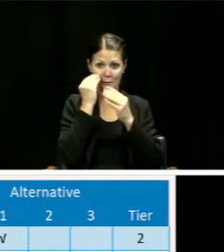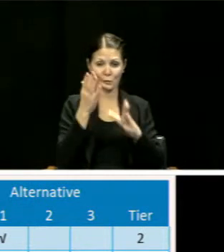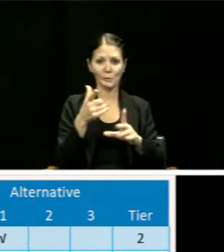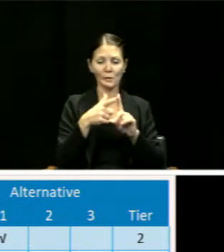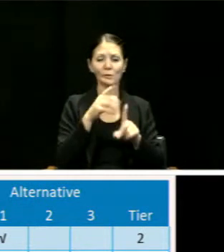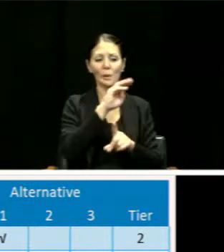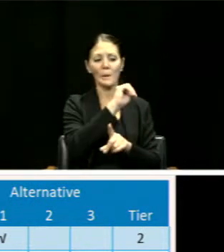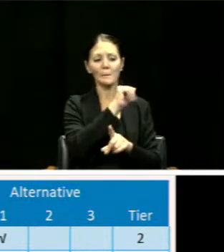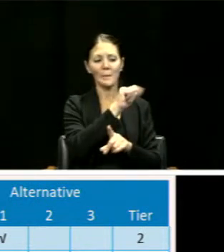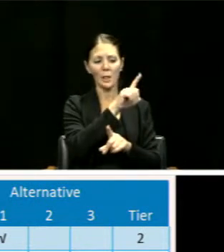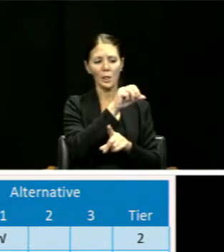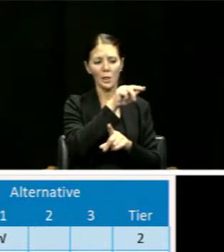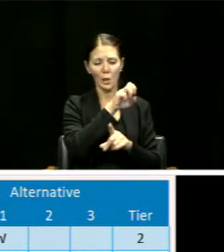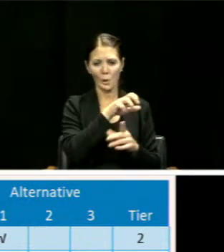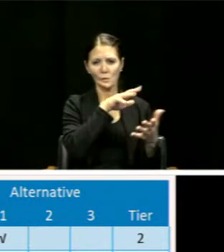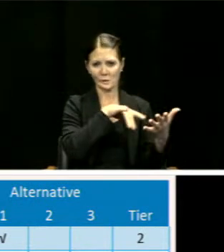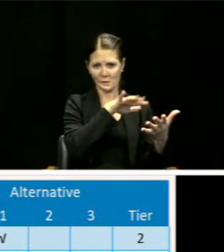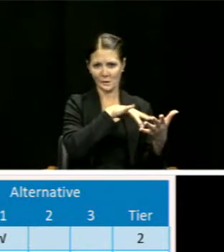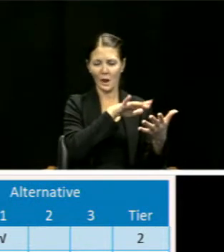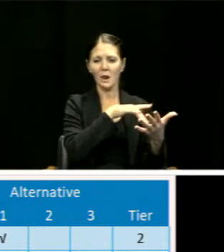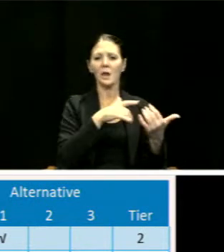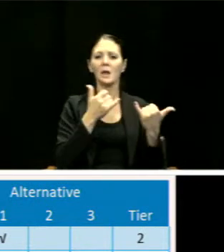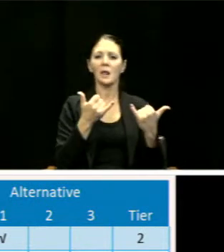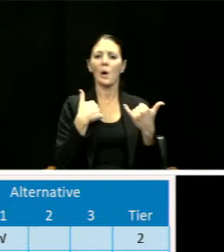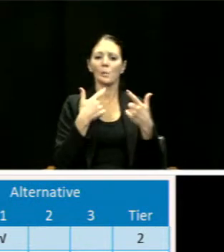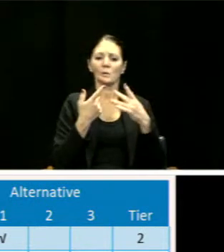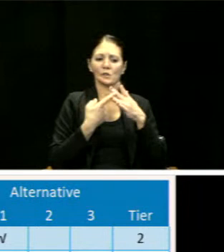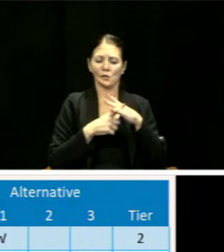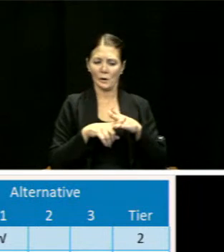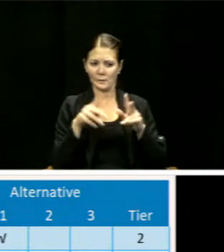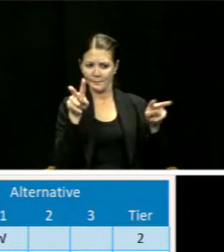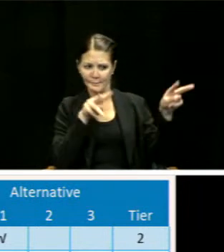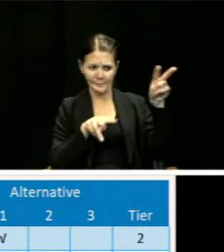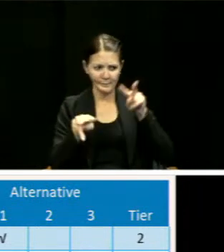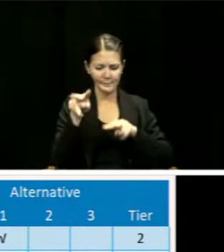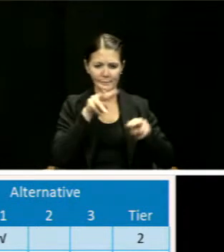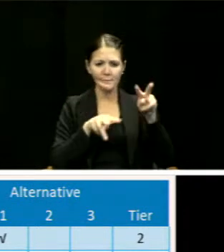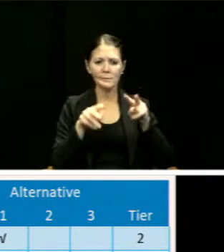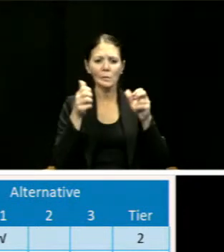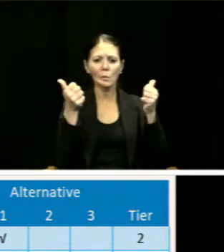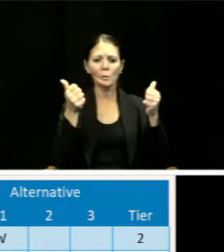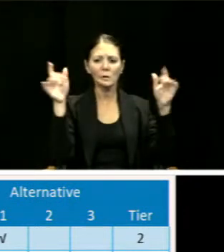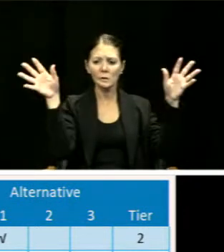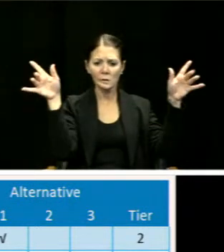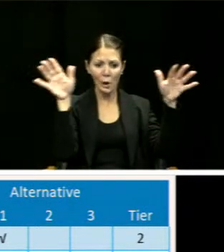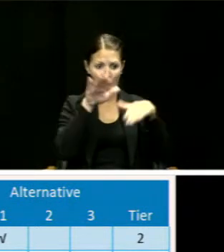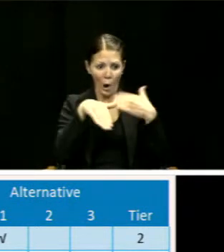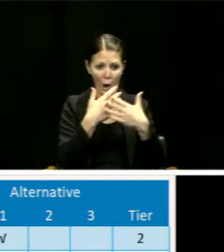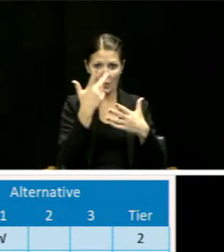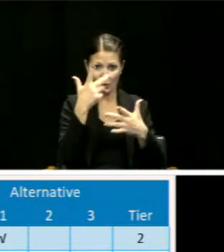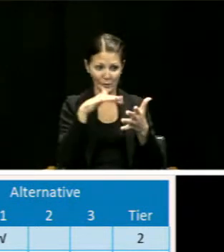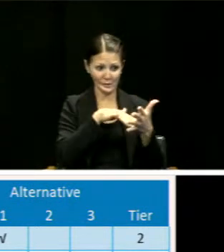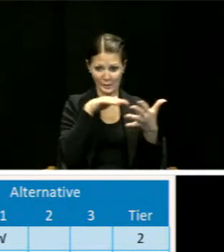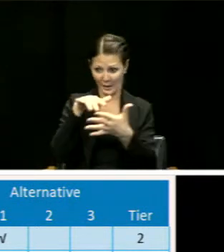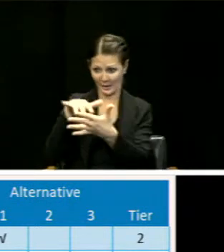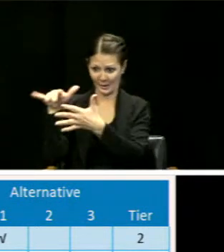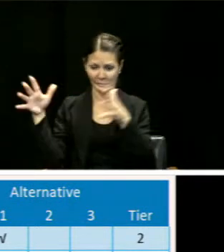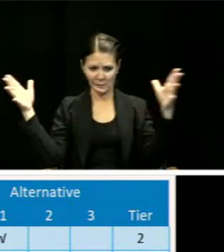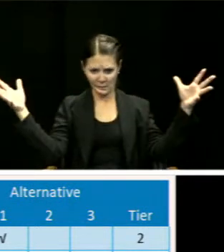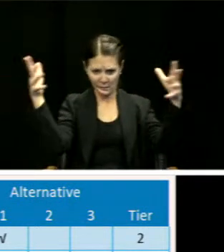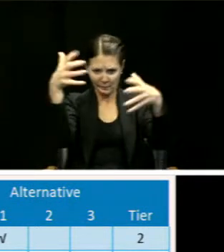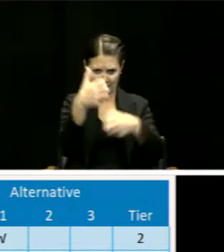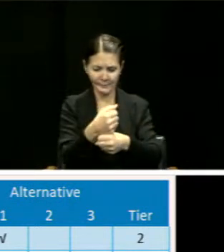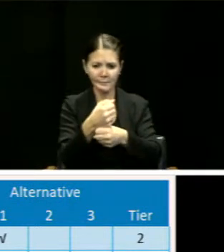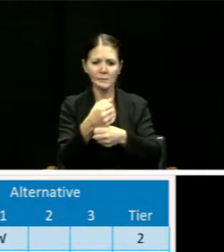McBrome study. And so we're starting to prioritize all of them from all 3 studies. And so this kind of just